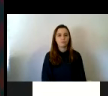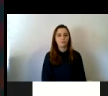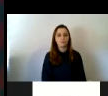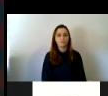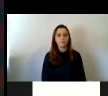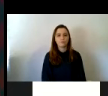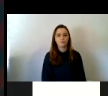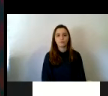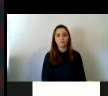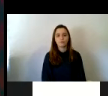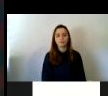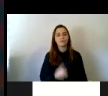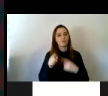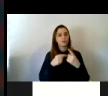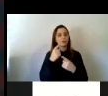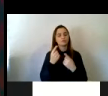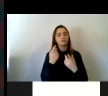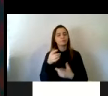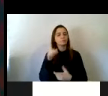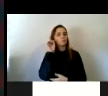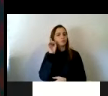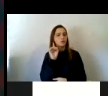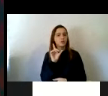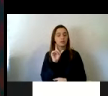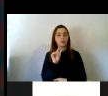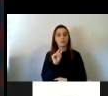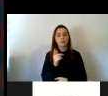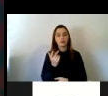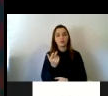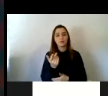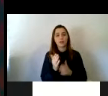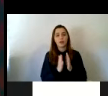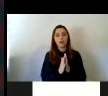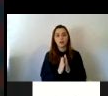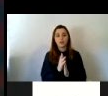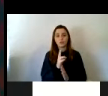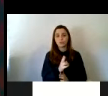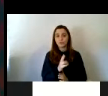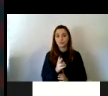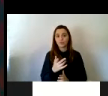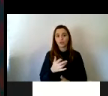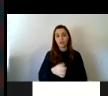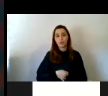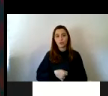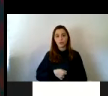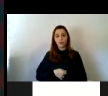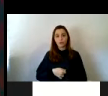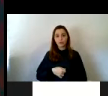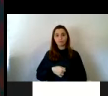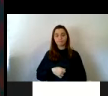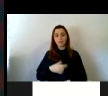The other important thing about our college that it's a Christian college, so our